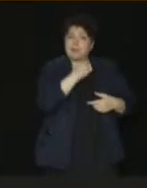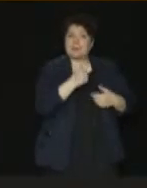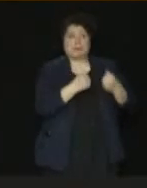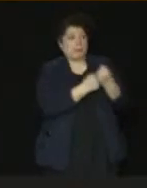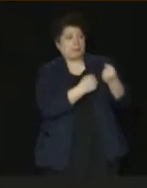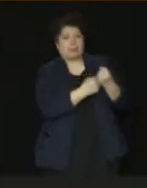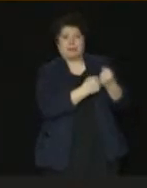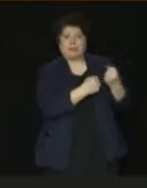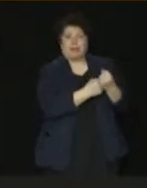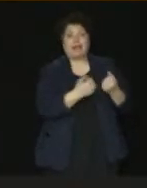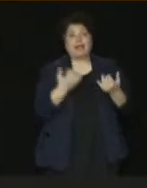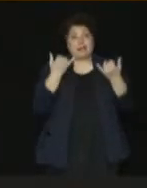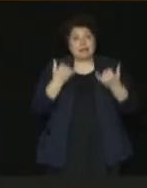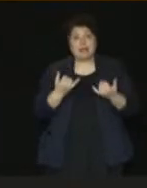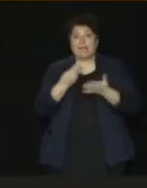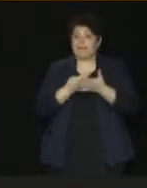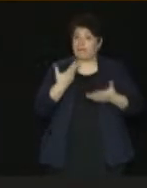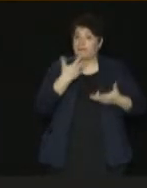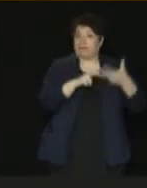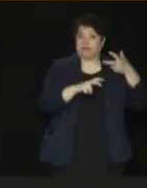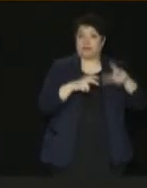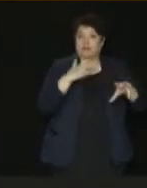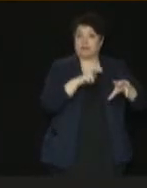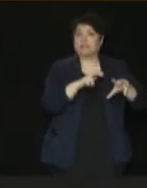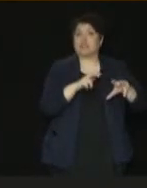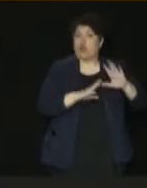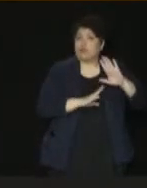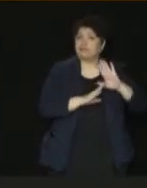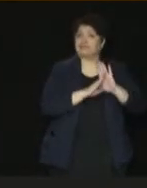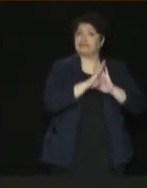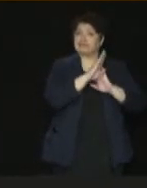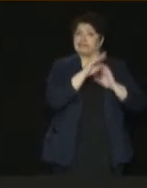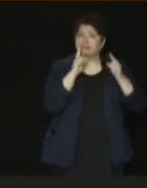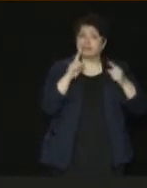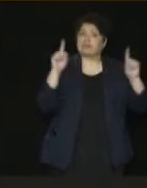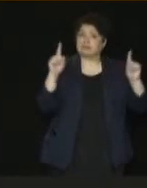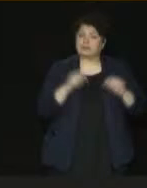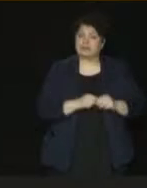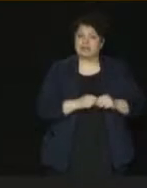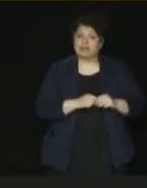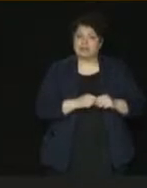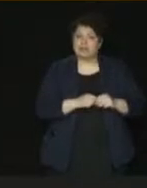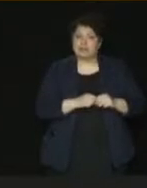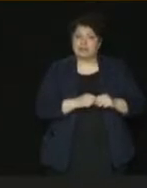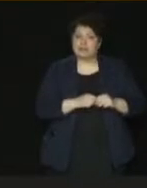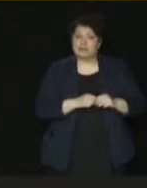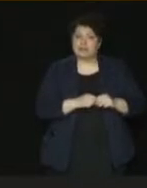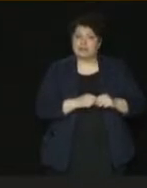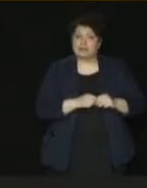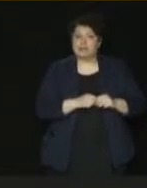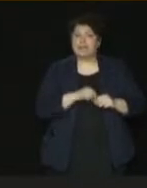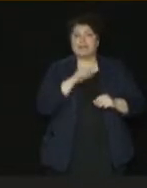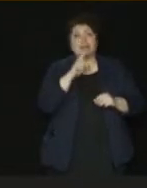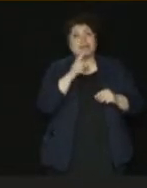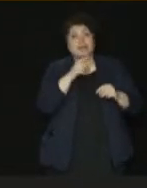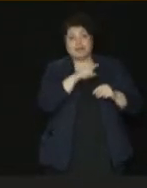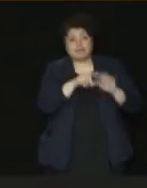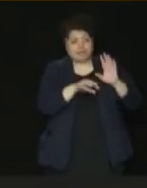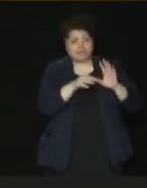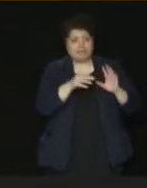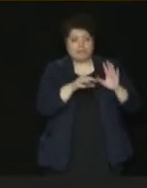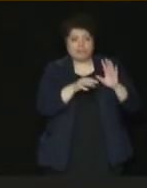have yielded fruit. They have allowed us to find solutions like we saw